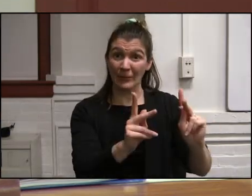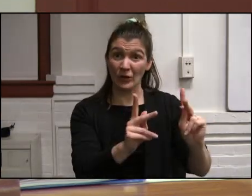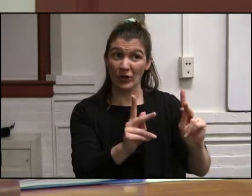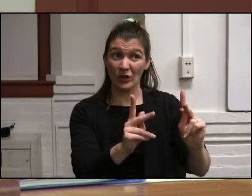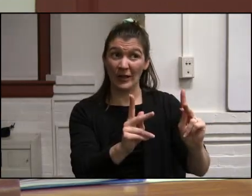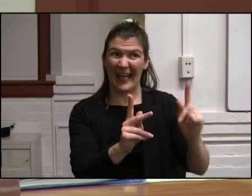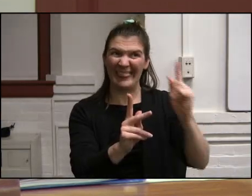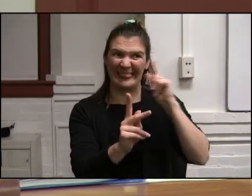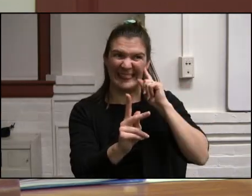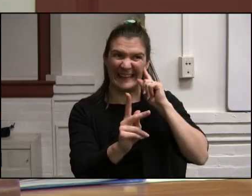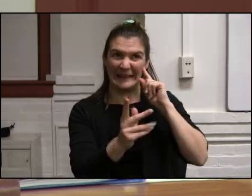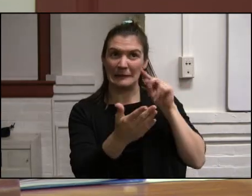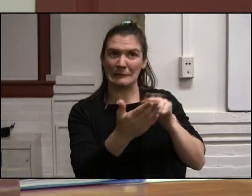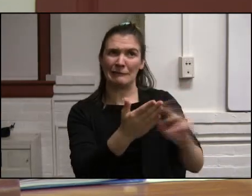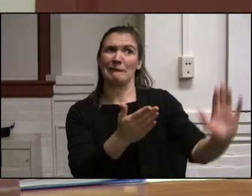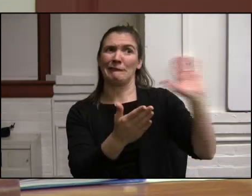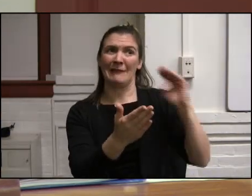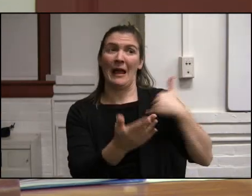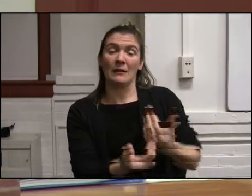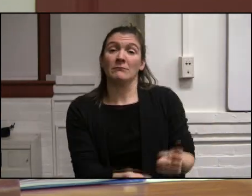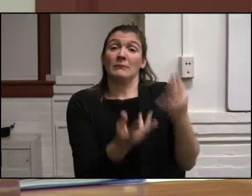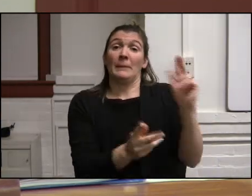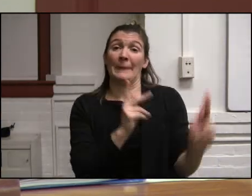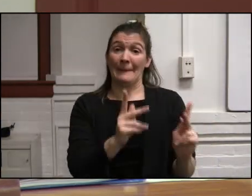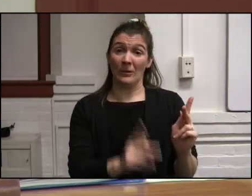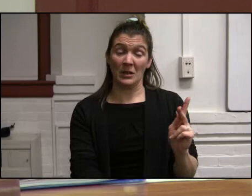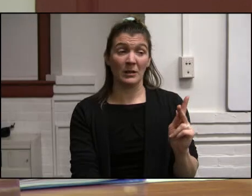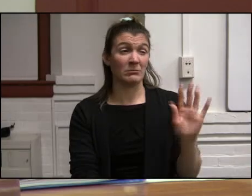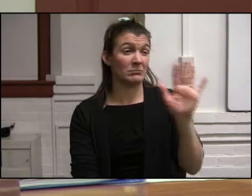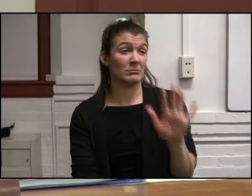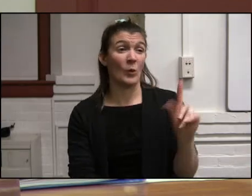least from the 2010 census, had a population of